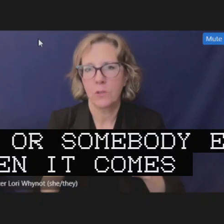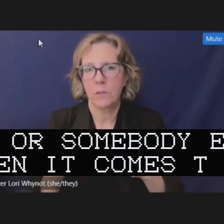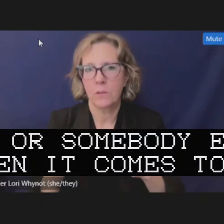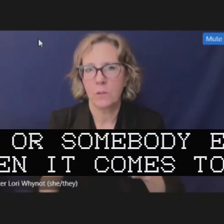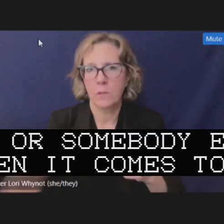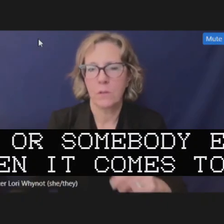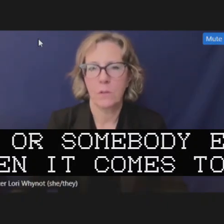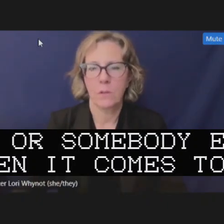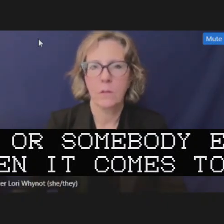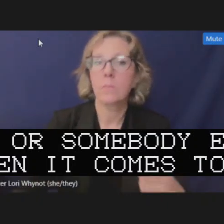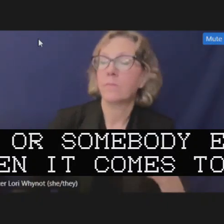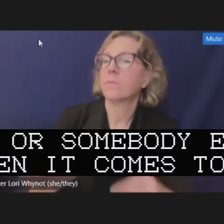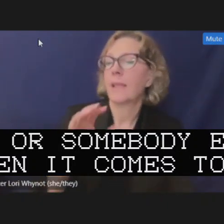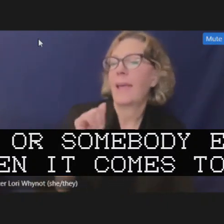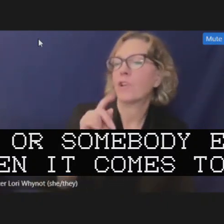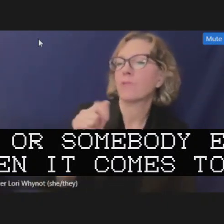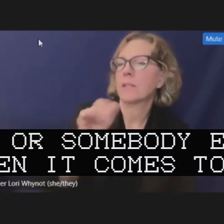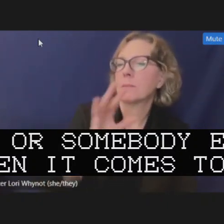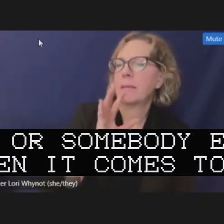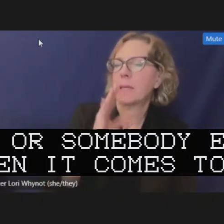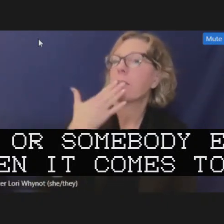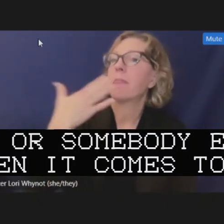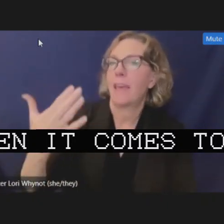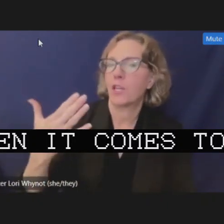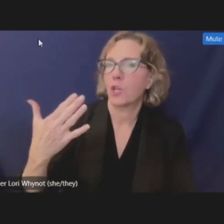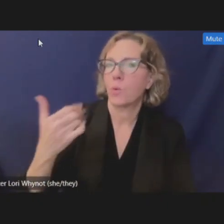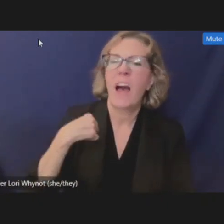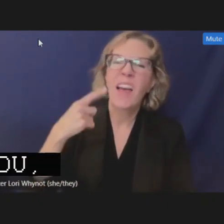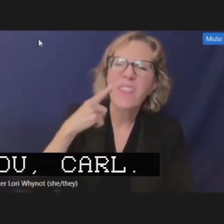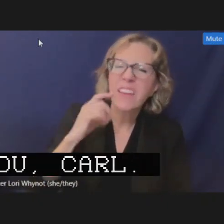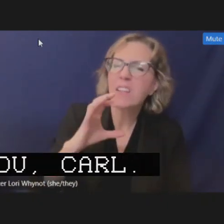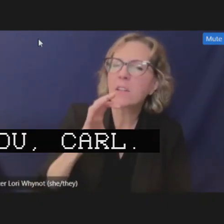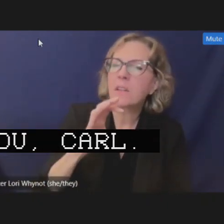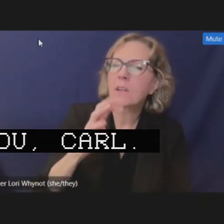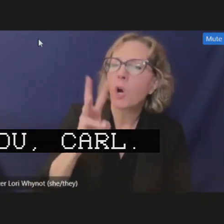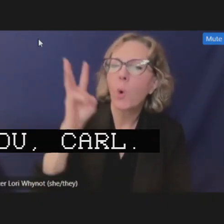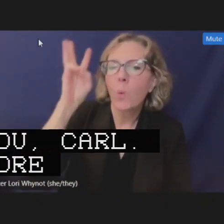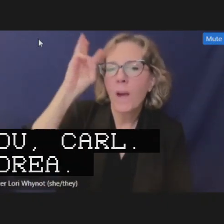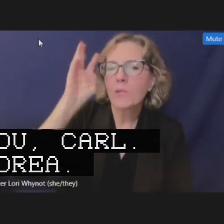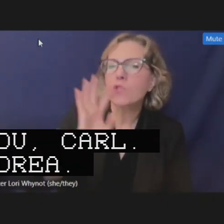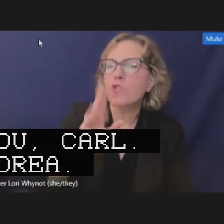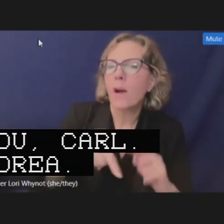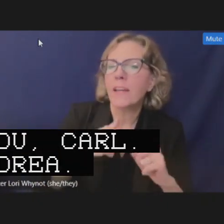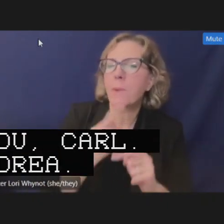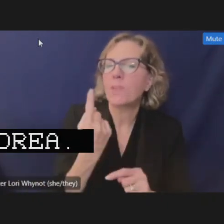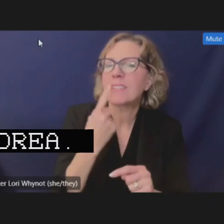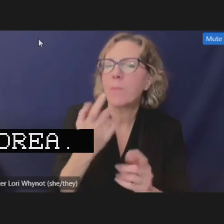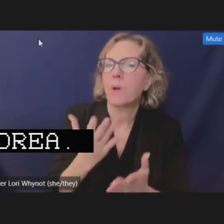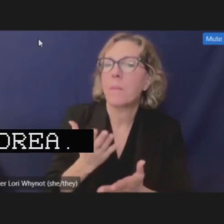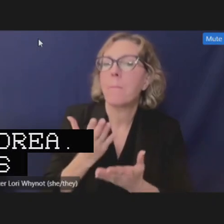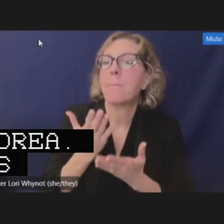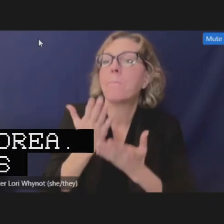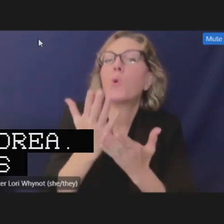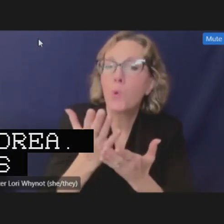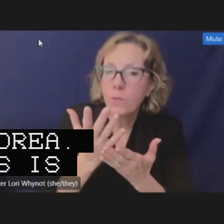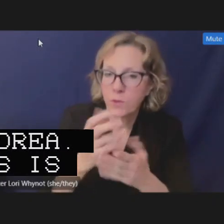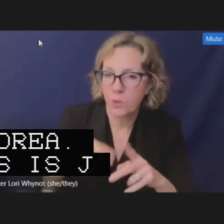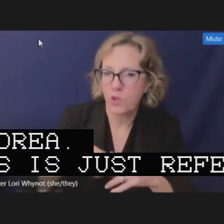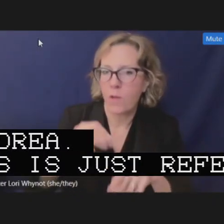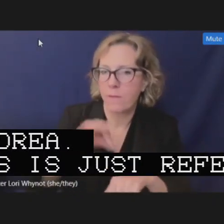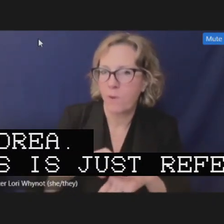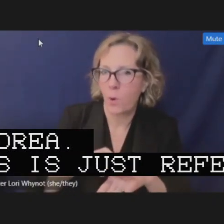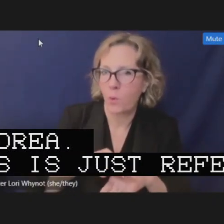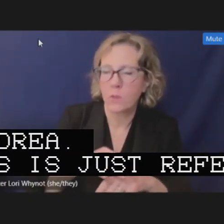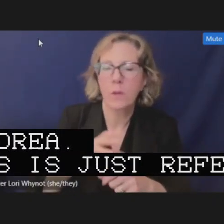Thank you, Carl. This is Andrea. I think Wes was just referring to someone else making a motion to start the vote. No, but